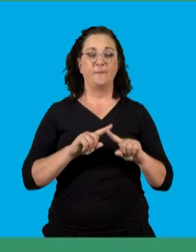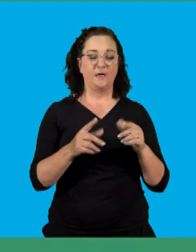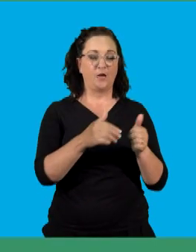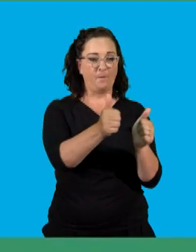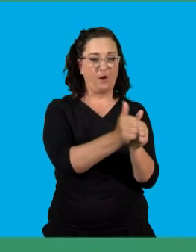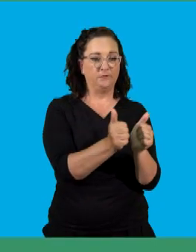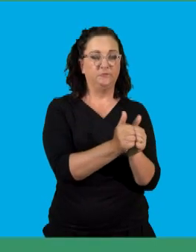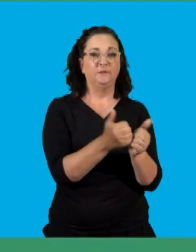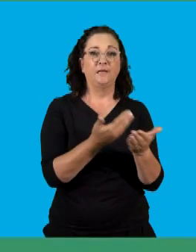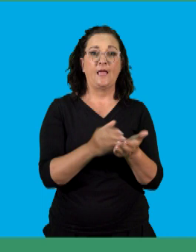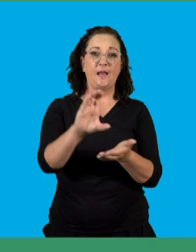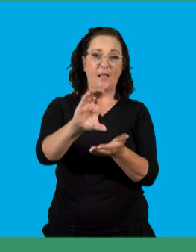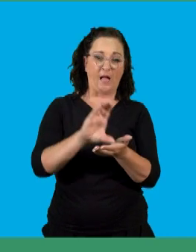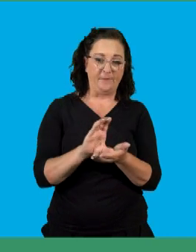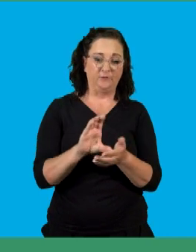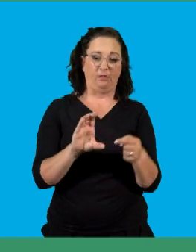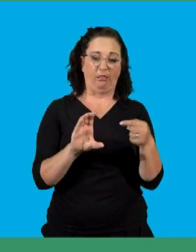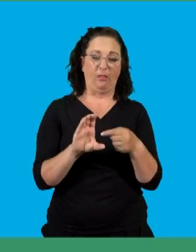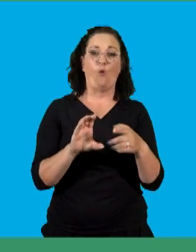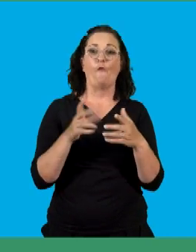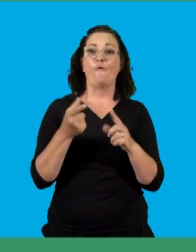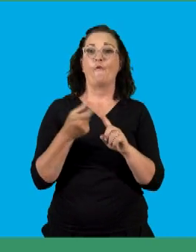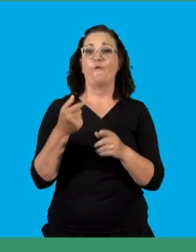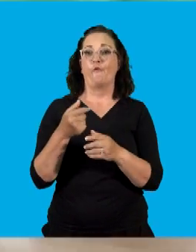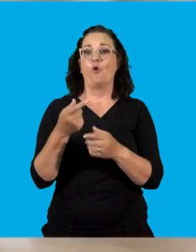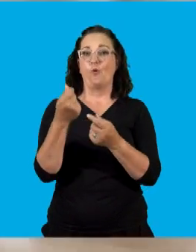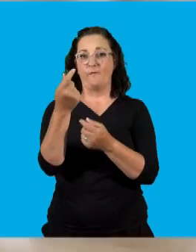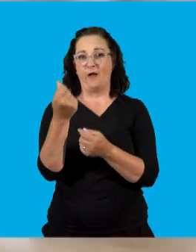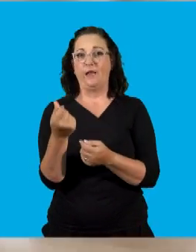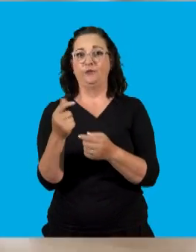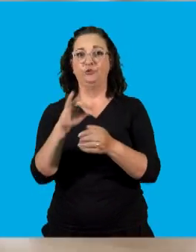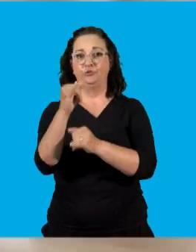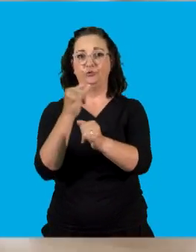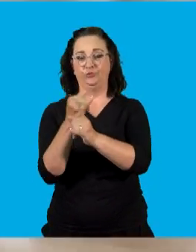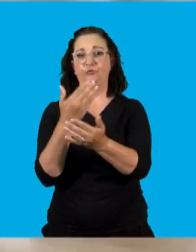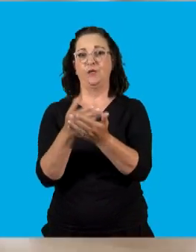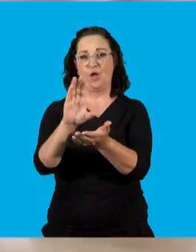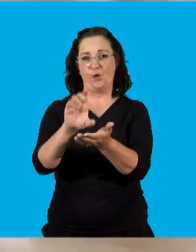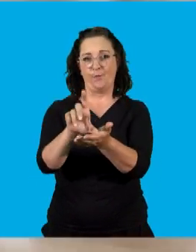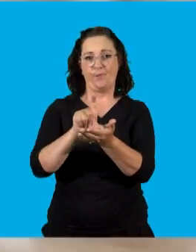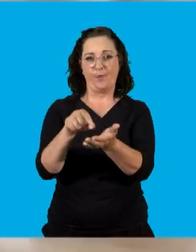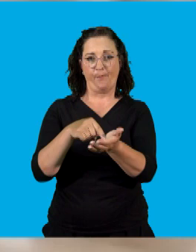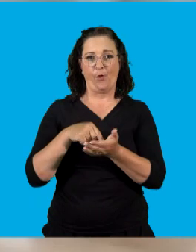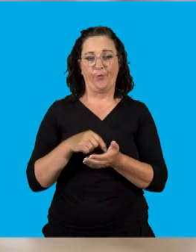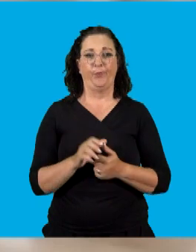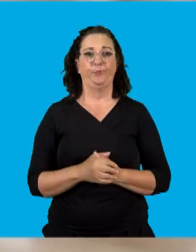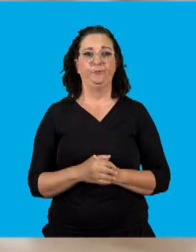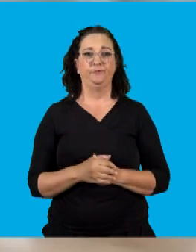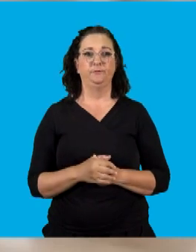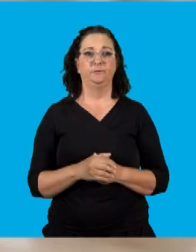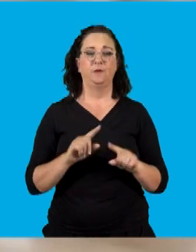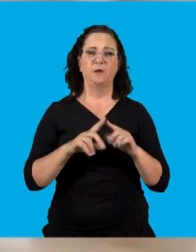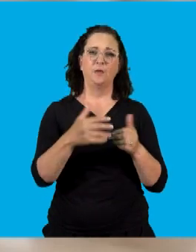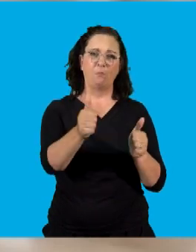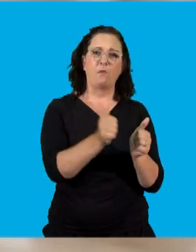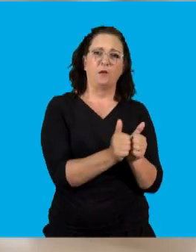capital and may also borrow capital from financial institutions. Another characteristic of a partnership is that